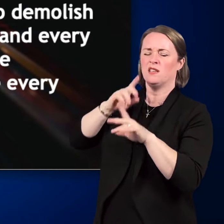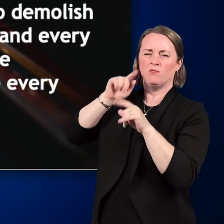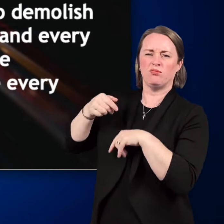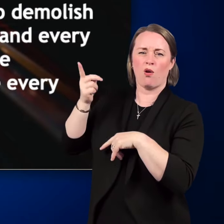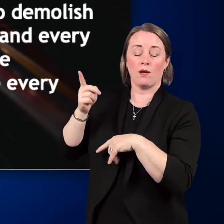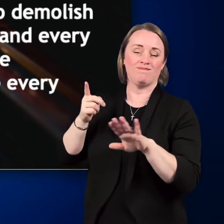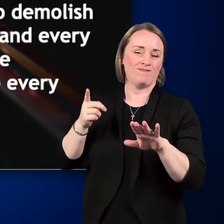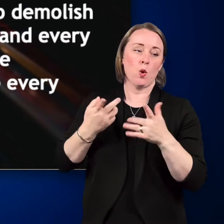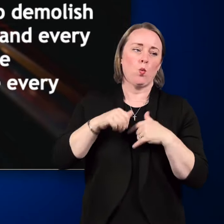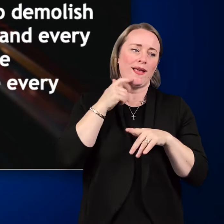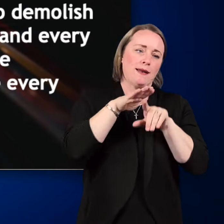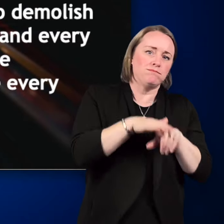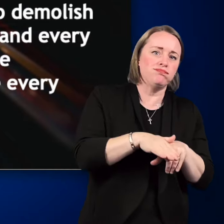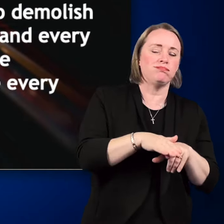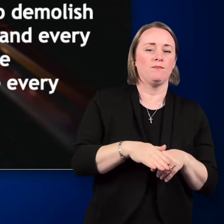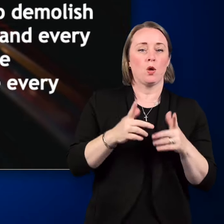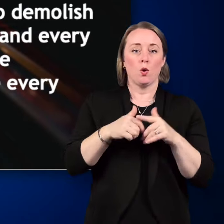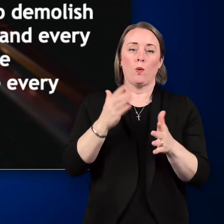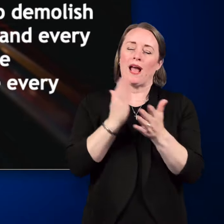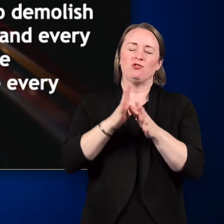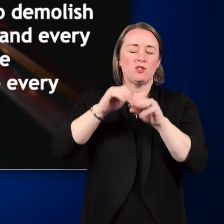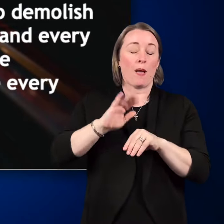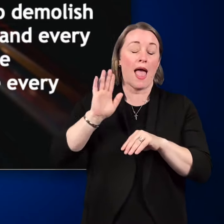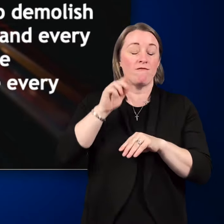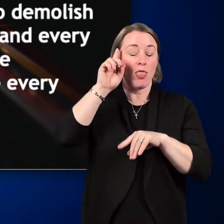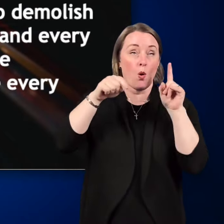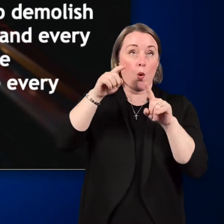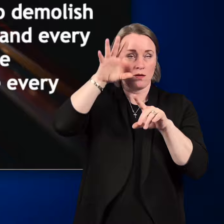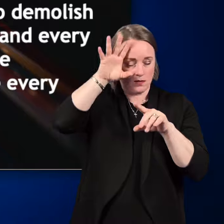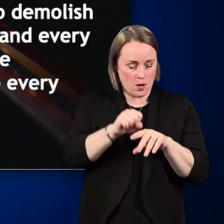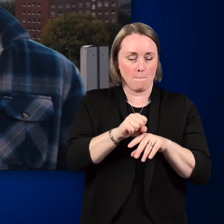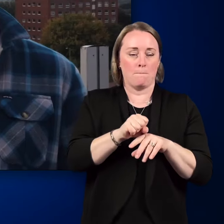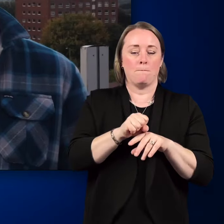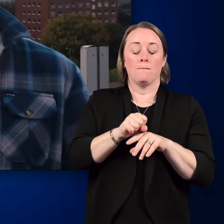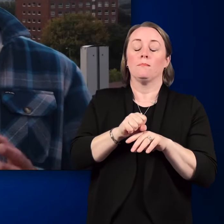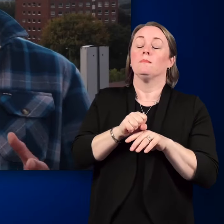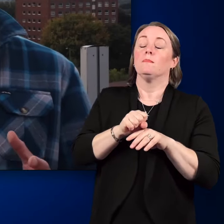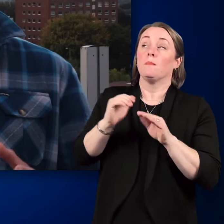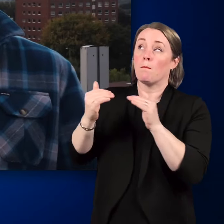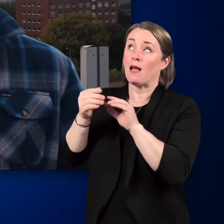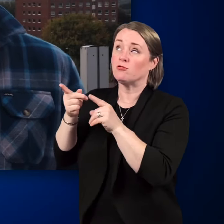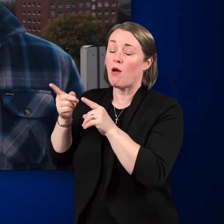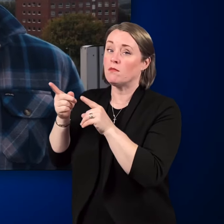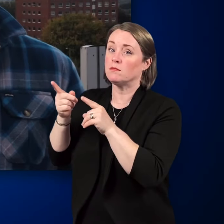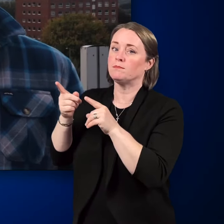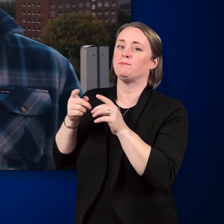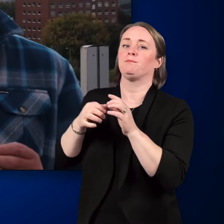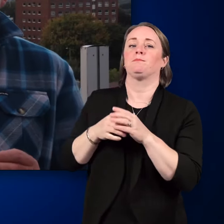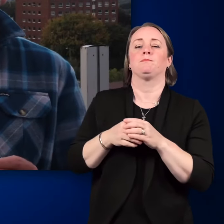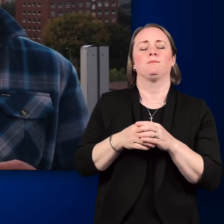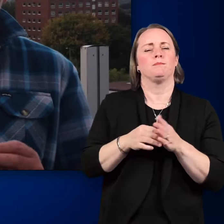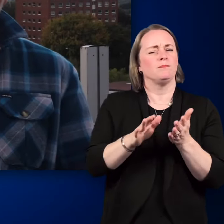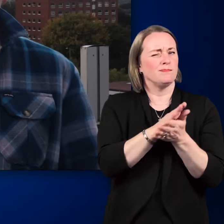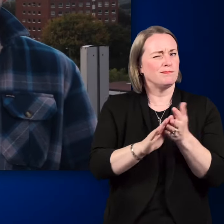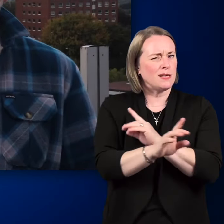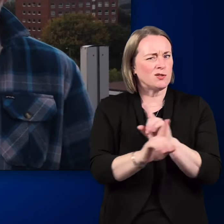we take captive every thought to make it obedient to Christ." What Paul's saying here is this: we